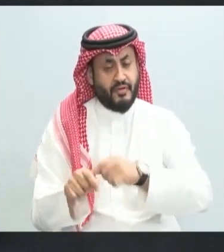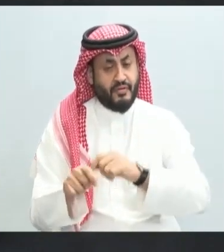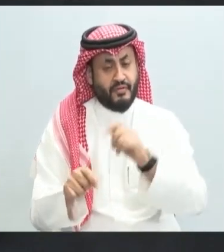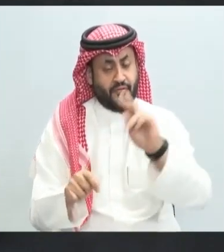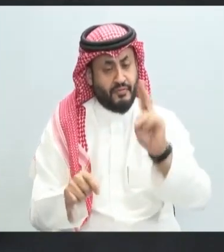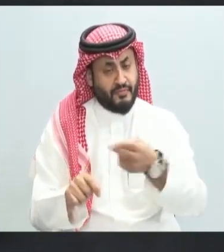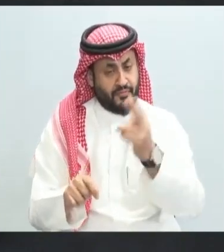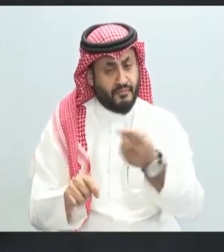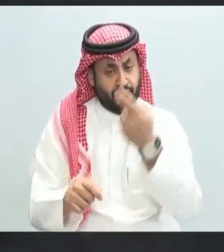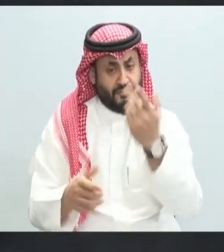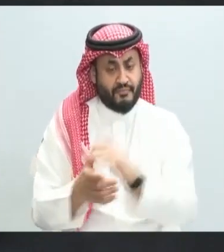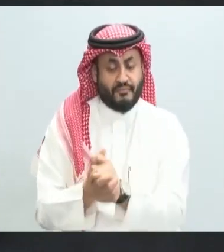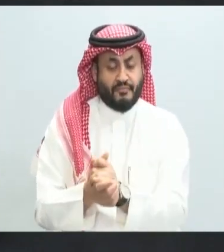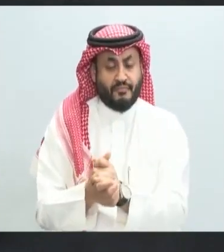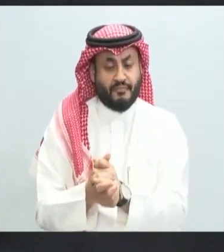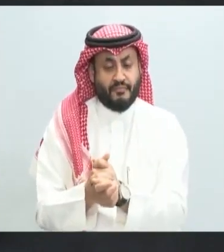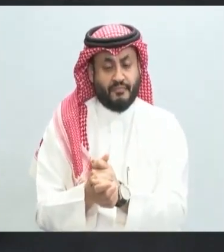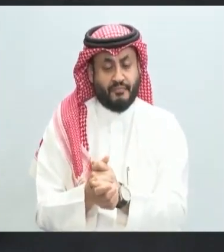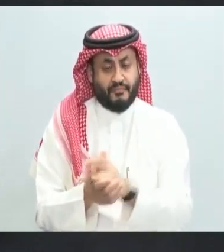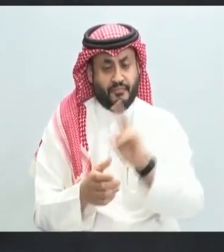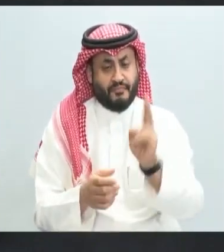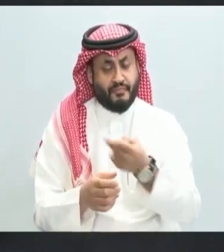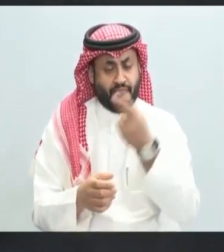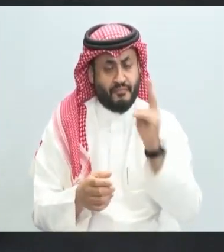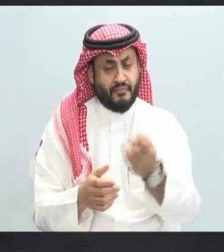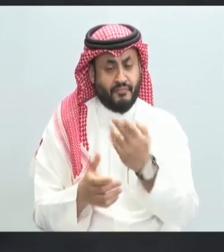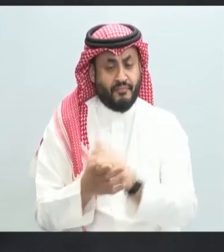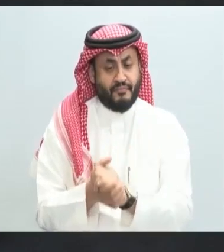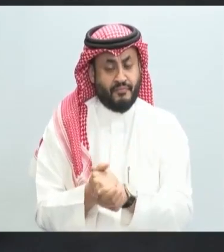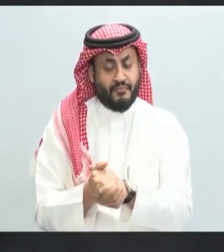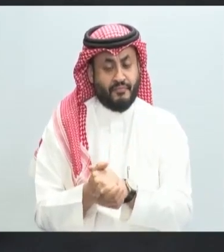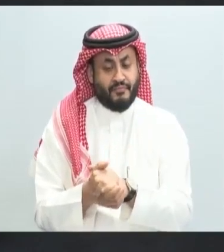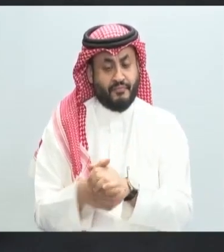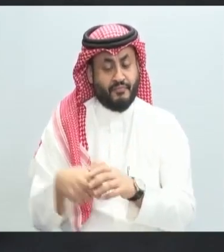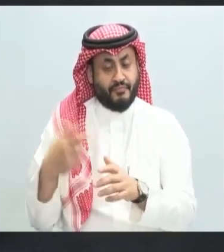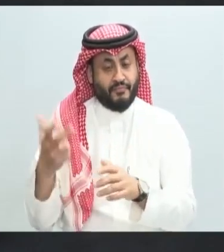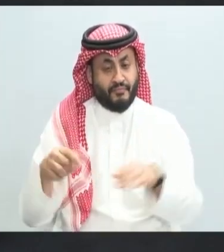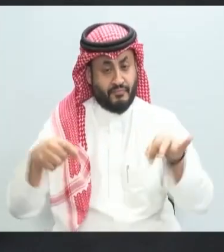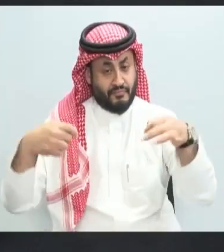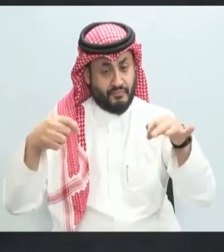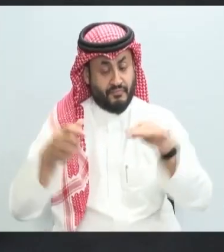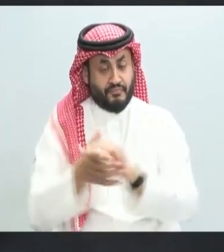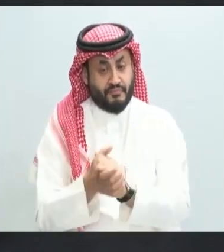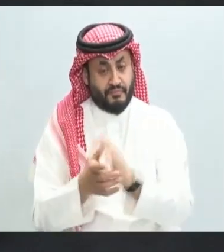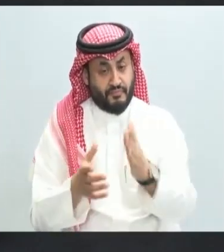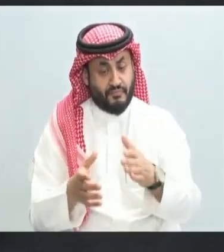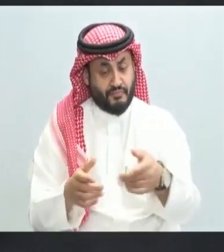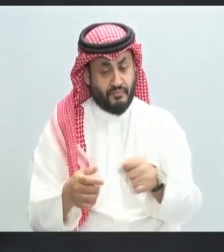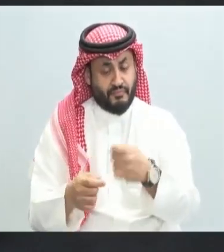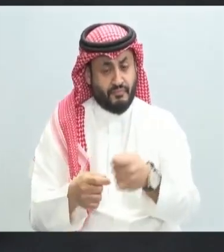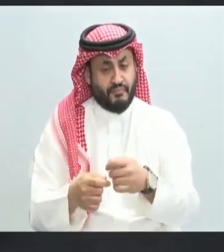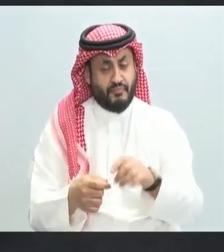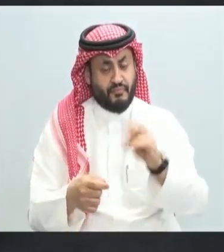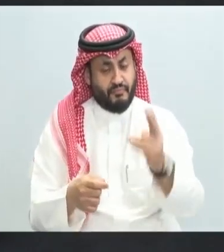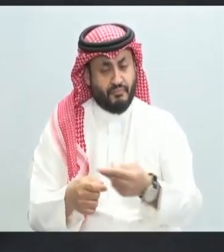you can draw pictures or different drawings. And also paper, where you can use to